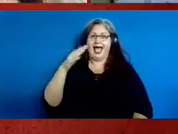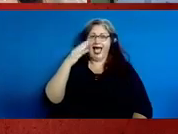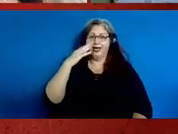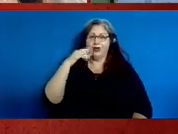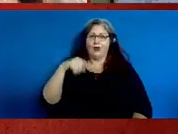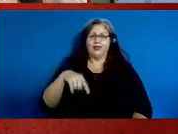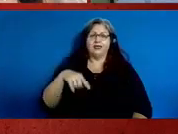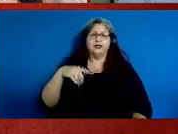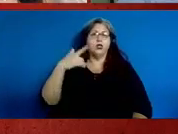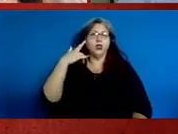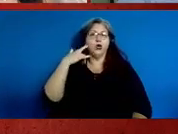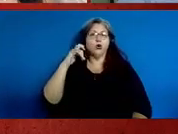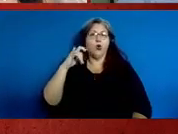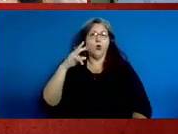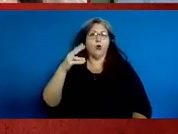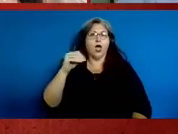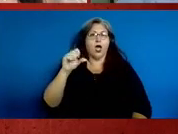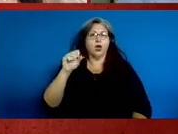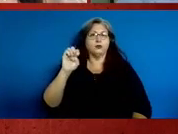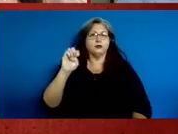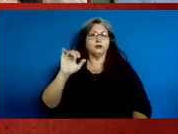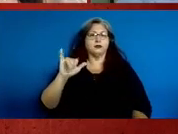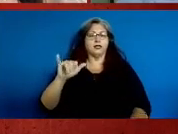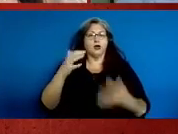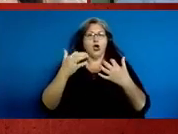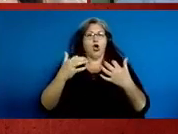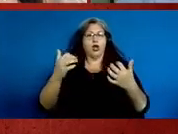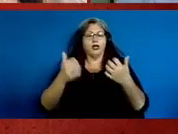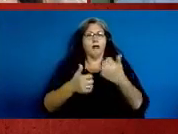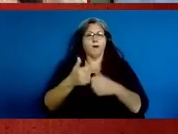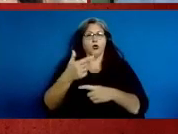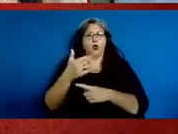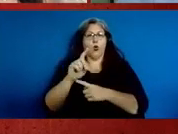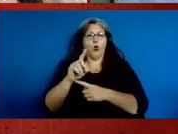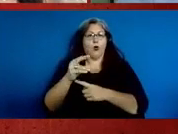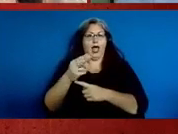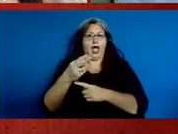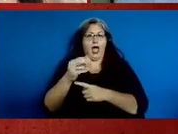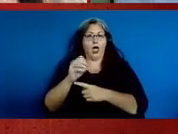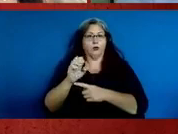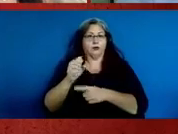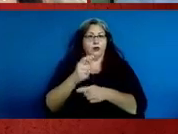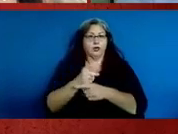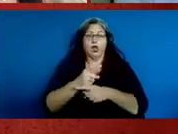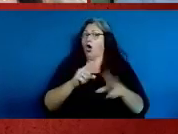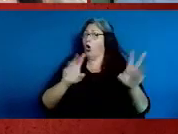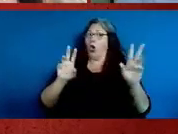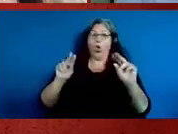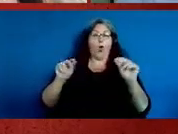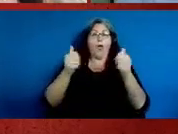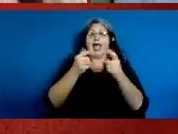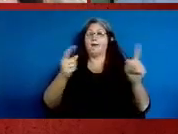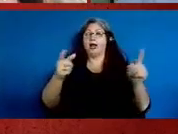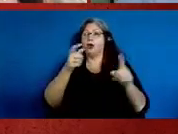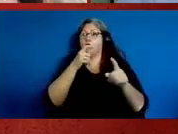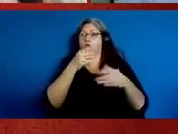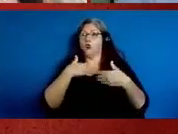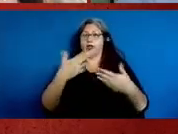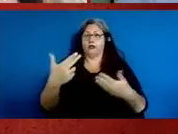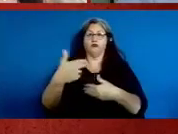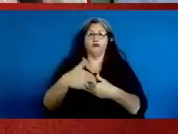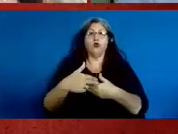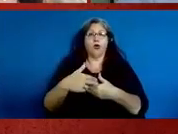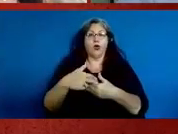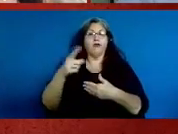Houses. The audience is mainly Gold Houses. Am I right? No, it's anyone who wanted to join in. Like